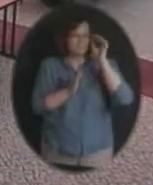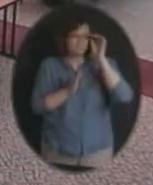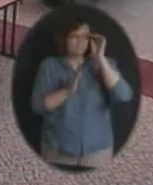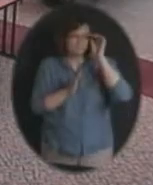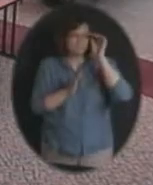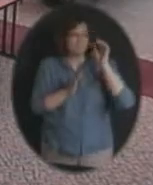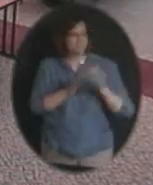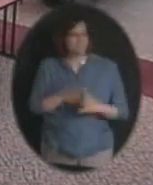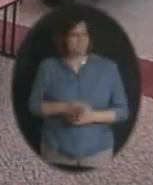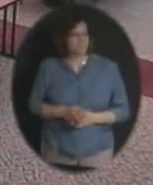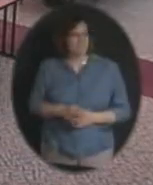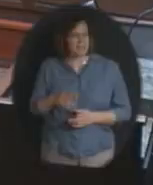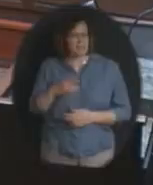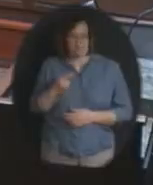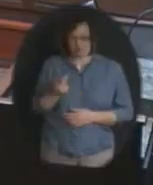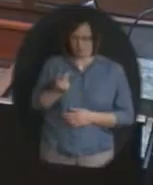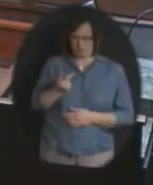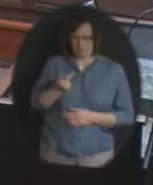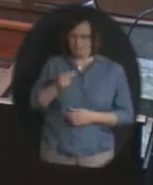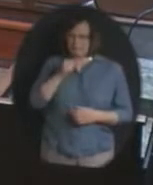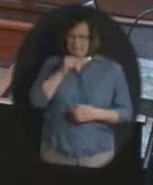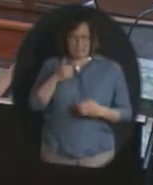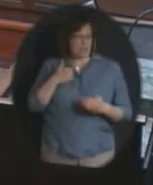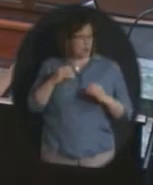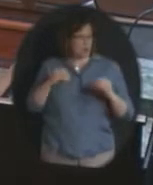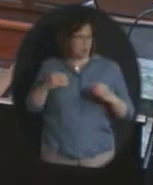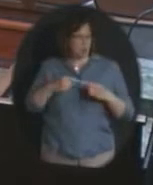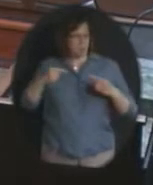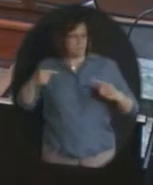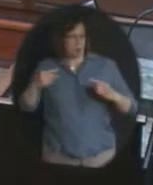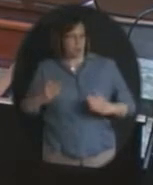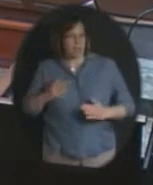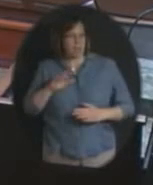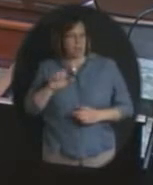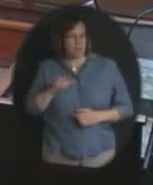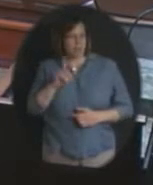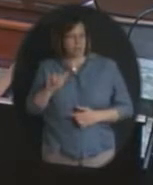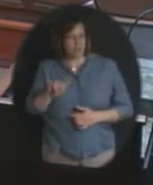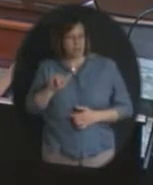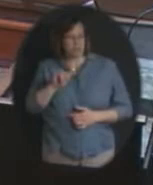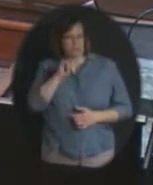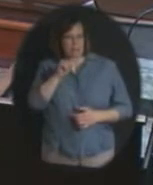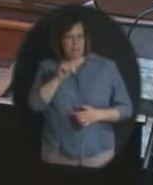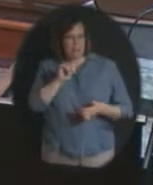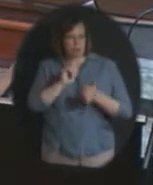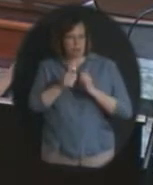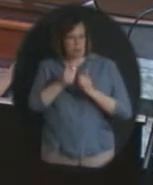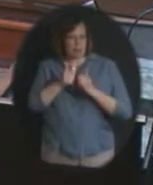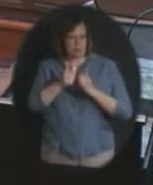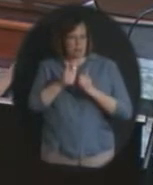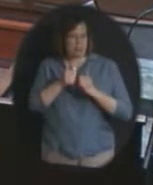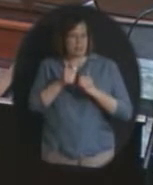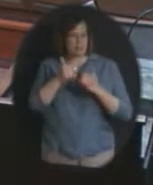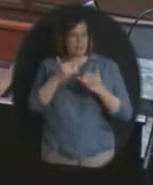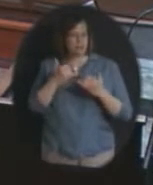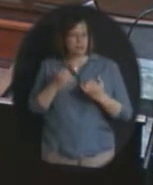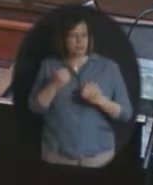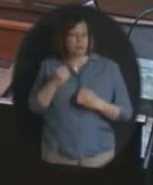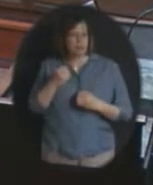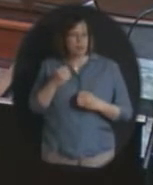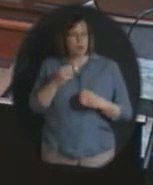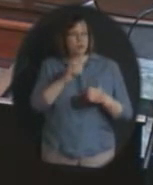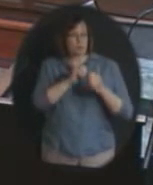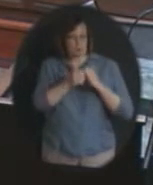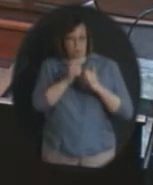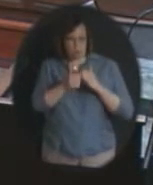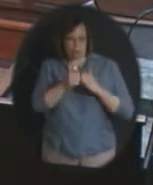Thank you. He and I were running unopposed, and you may know that Ms. Ashley did not run this time. And so there was a